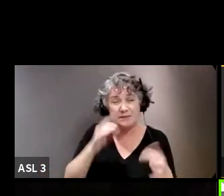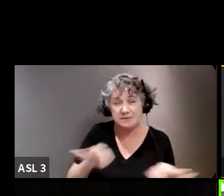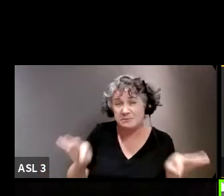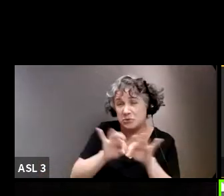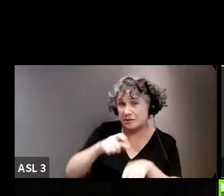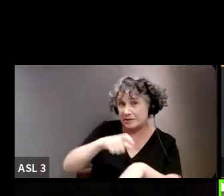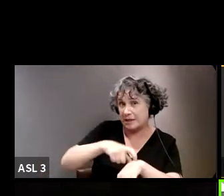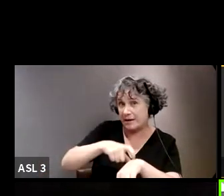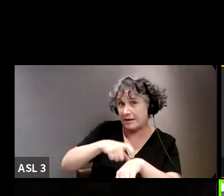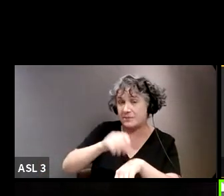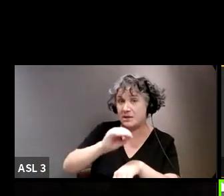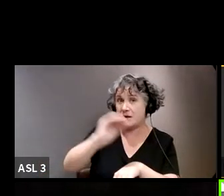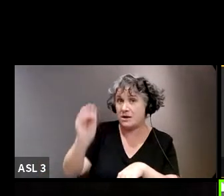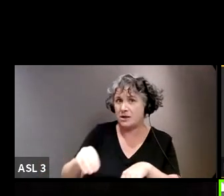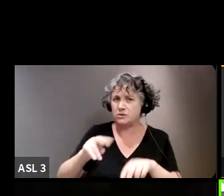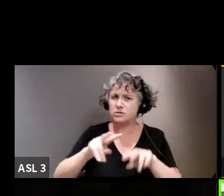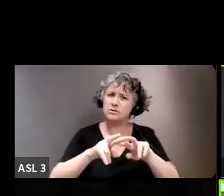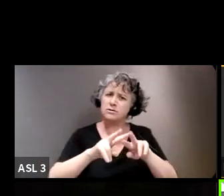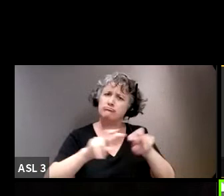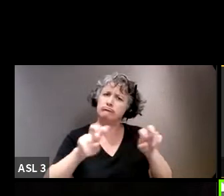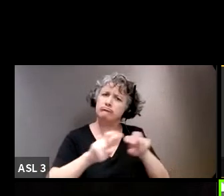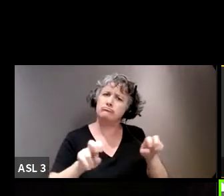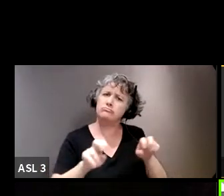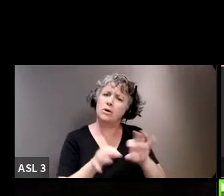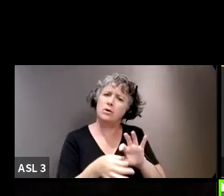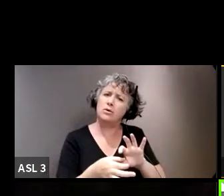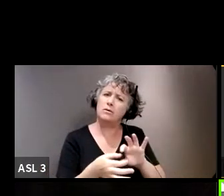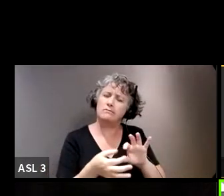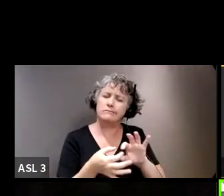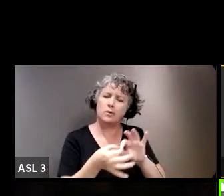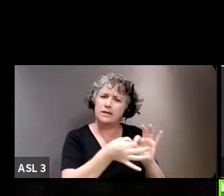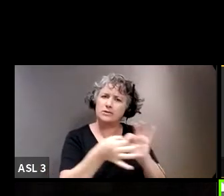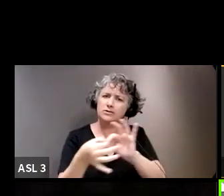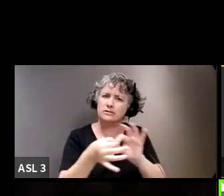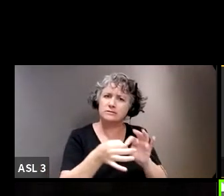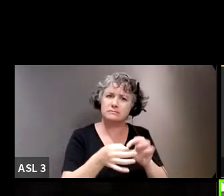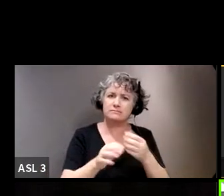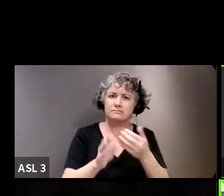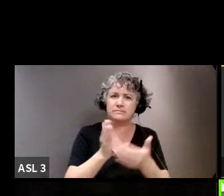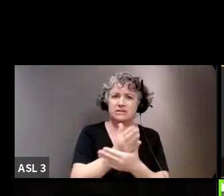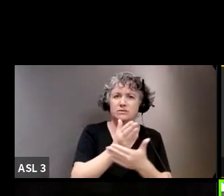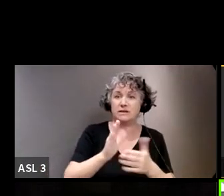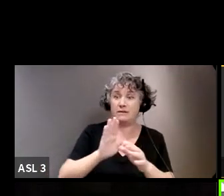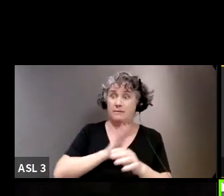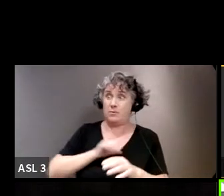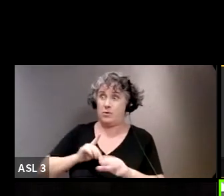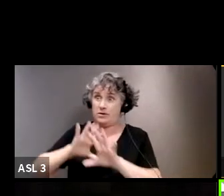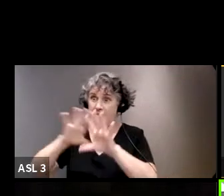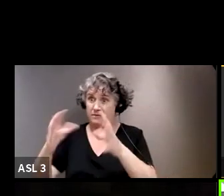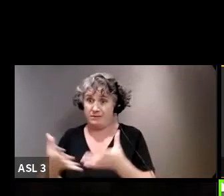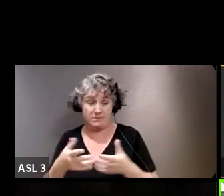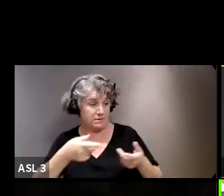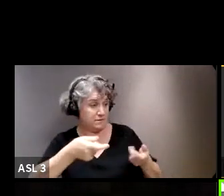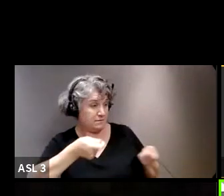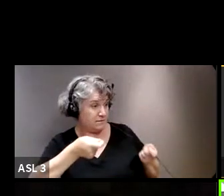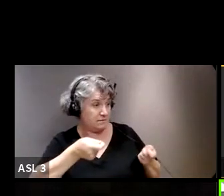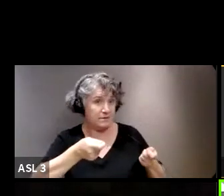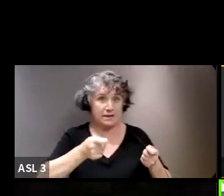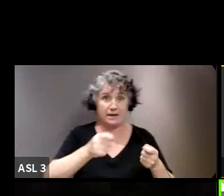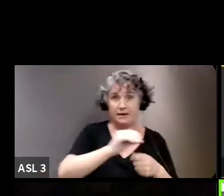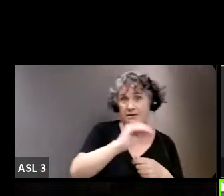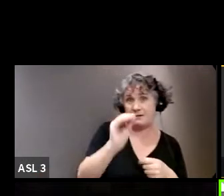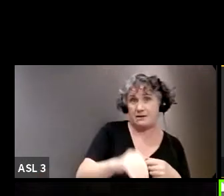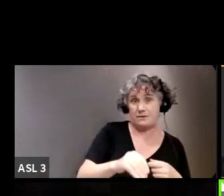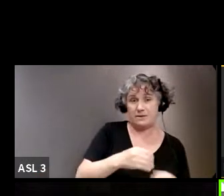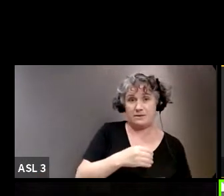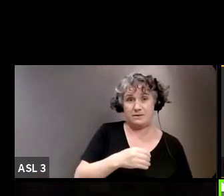review the relationship between the oversight body and the police service the entire city are we aligned towards a